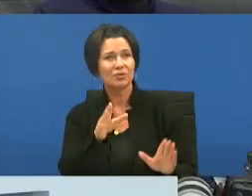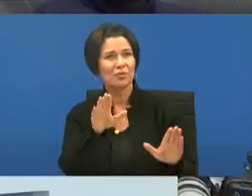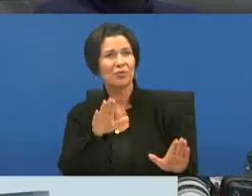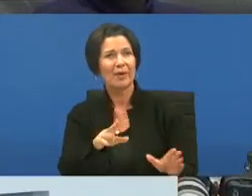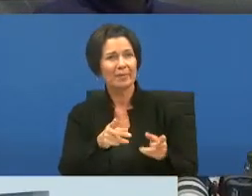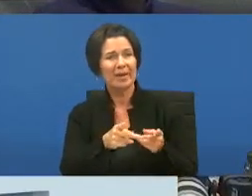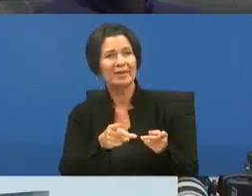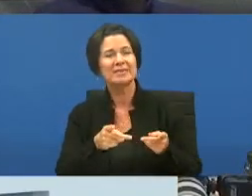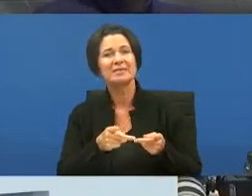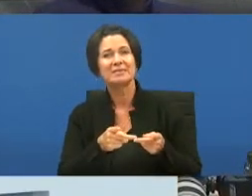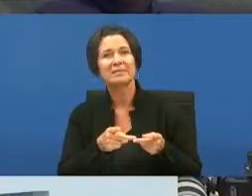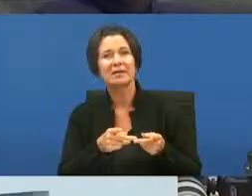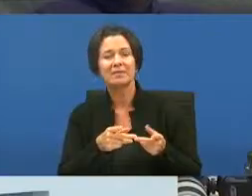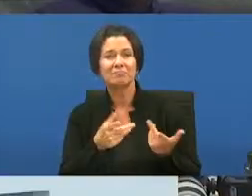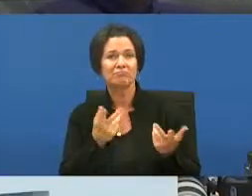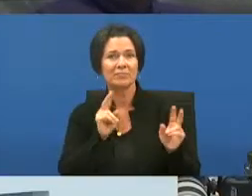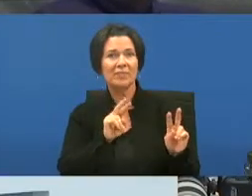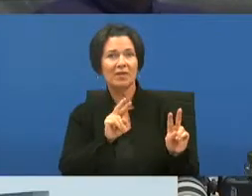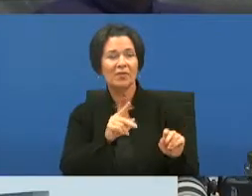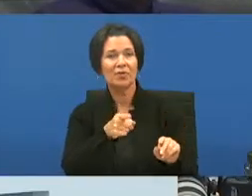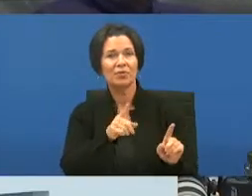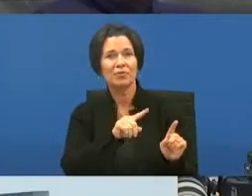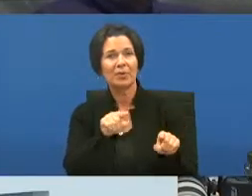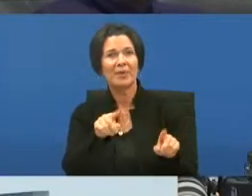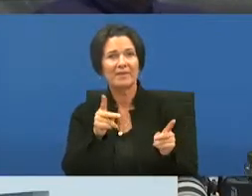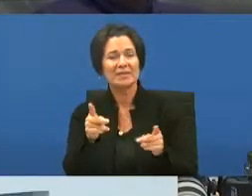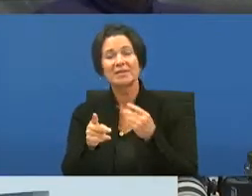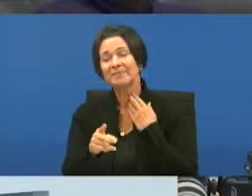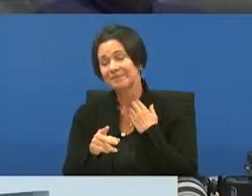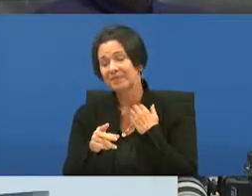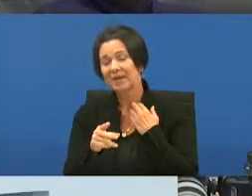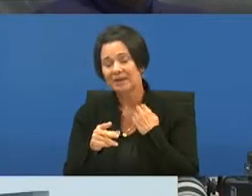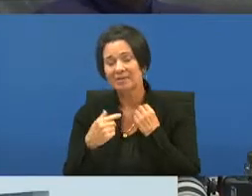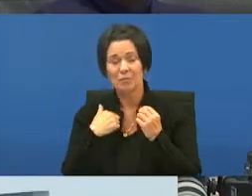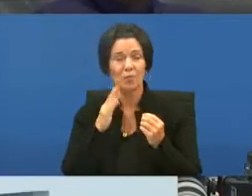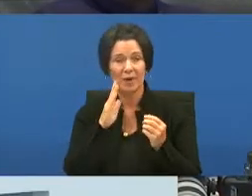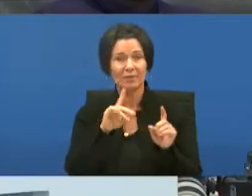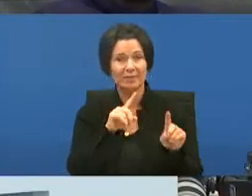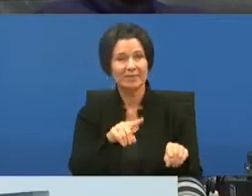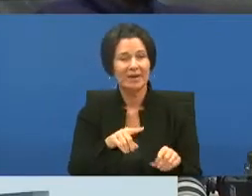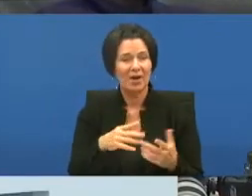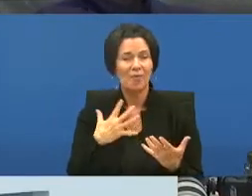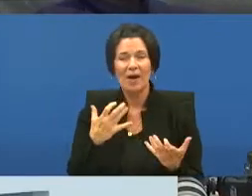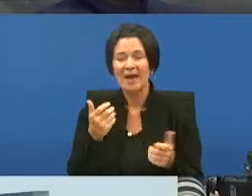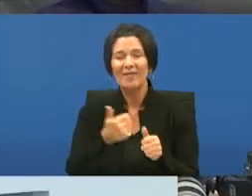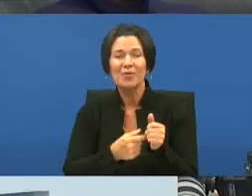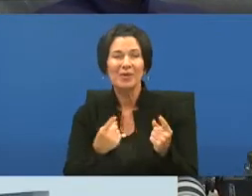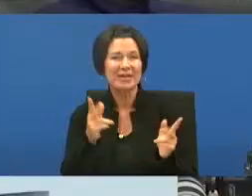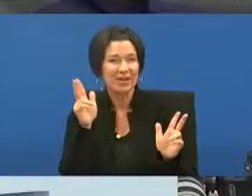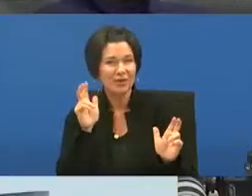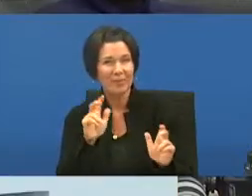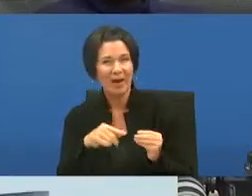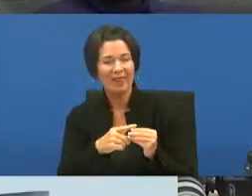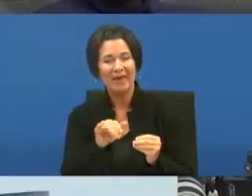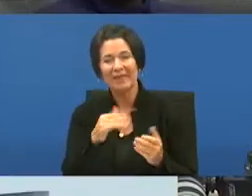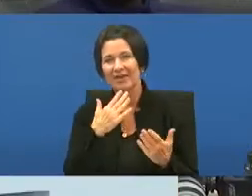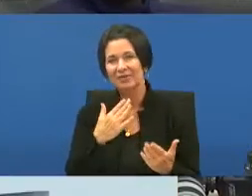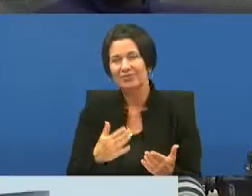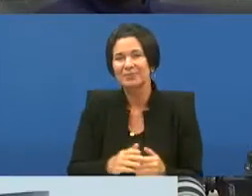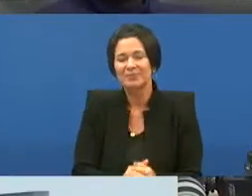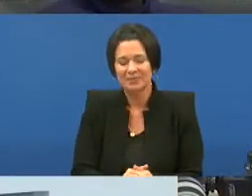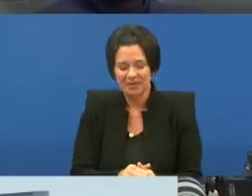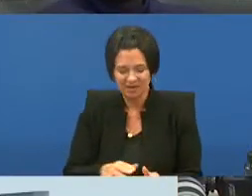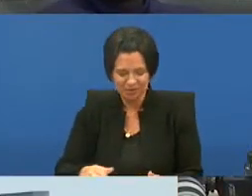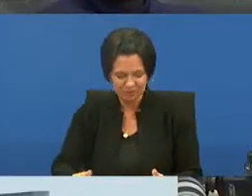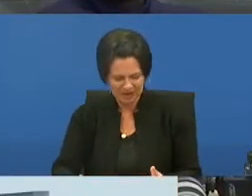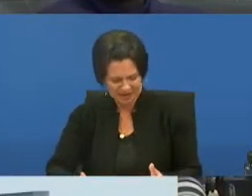forward to visiting and learning more about y'all. Yeah, So just it's a wanted lot of fun. everybody in here to hear about it. I thought it's a cool concept. Thank you so much. I appreciate it. Thank